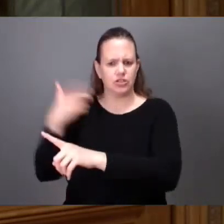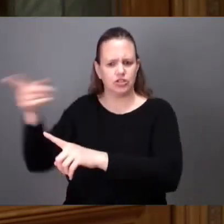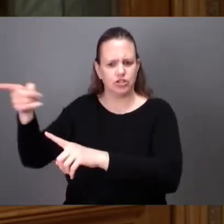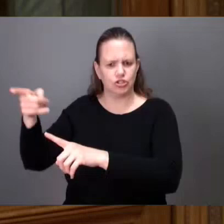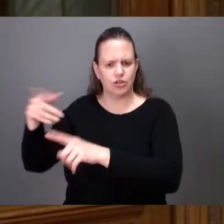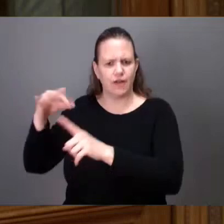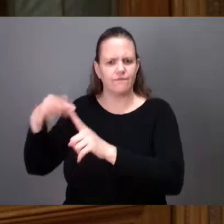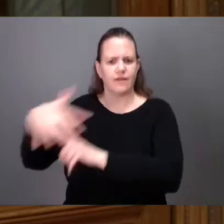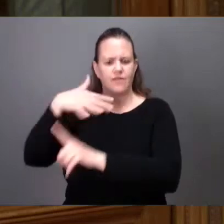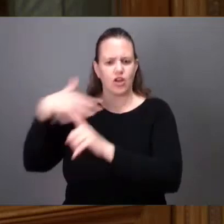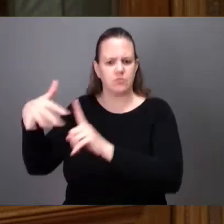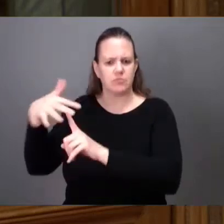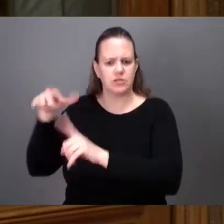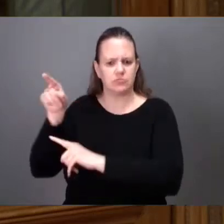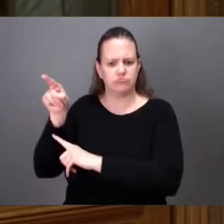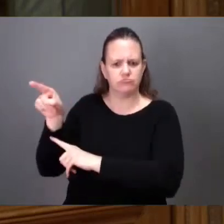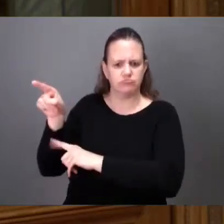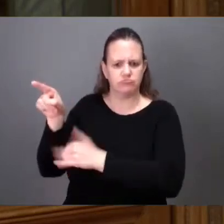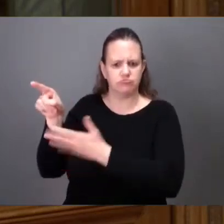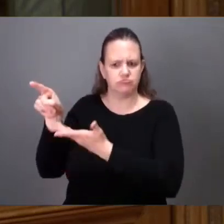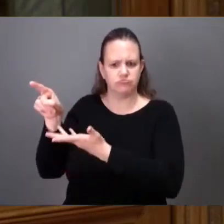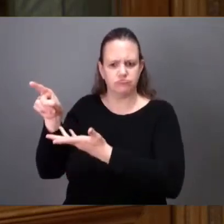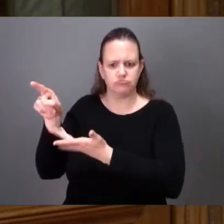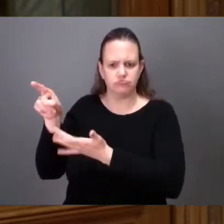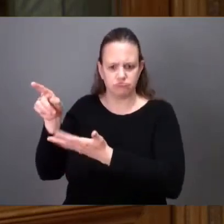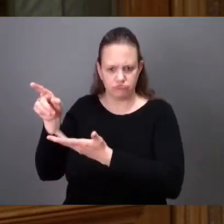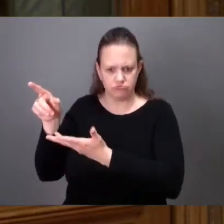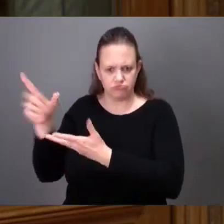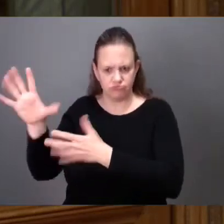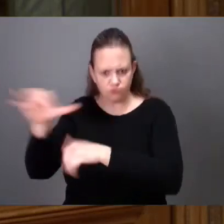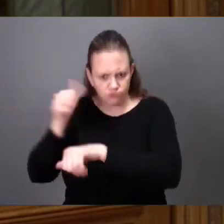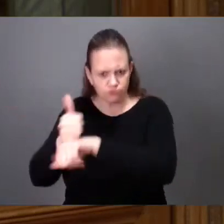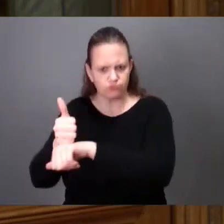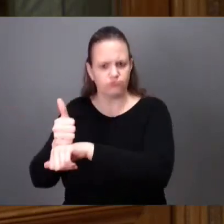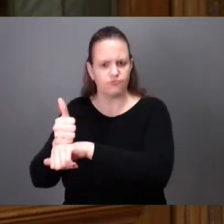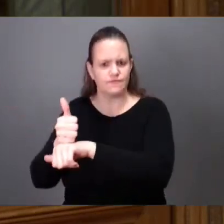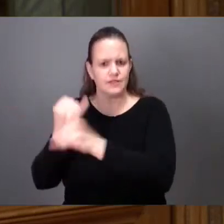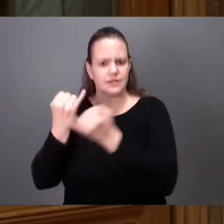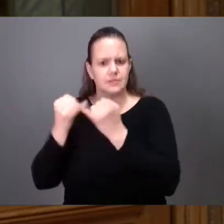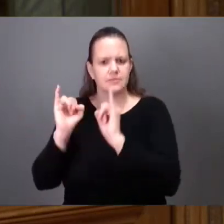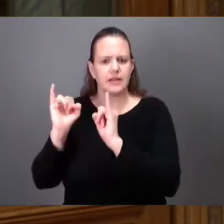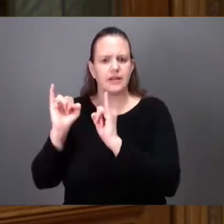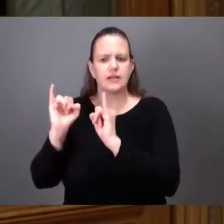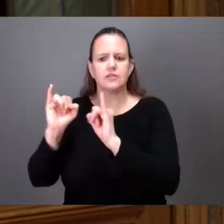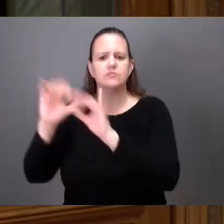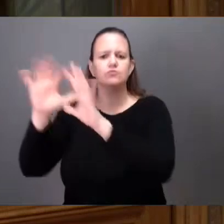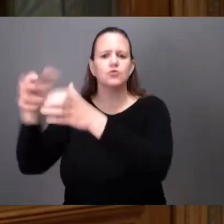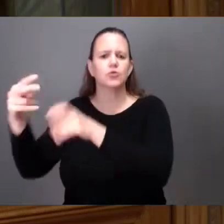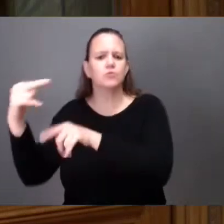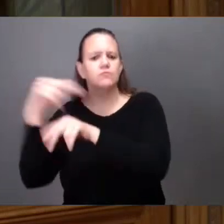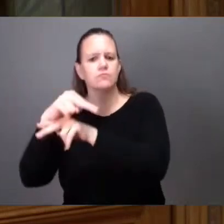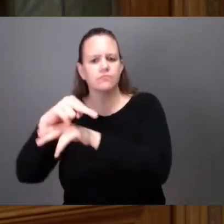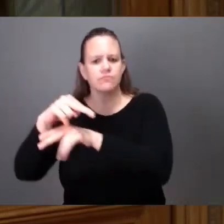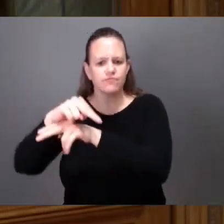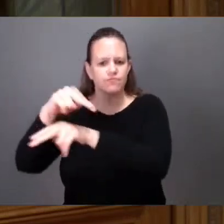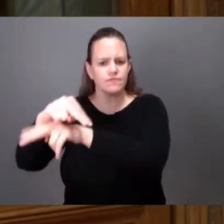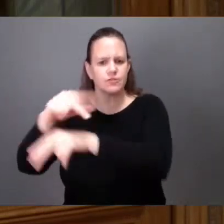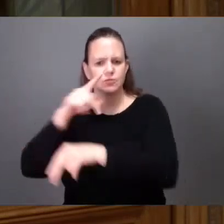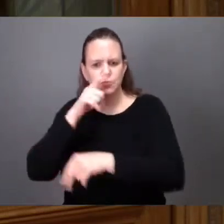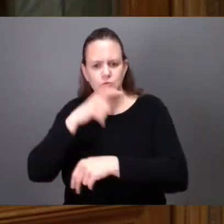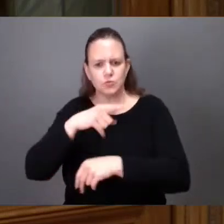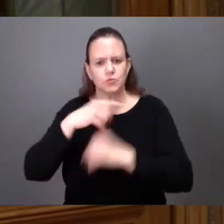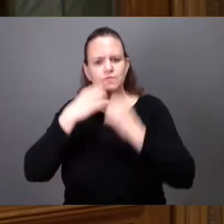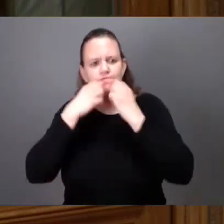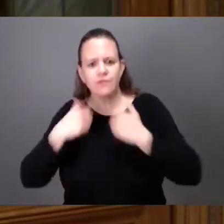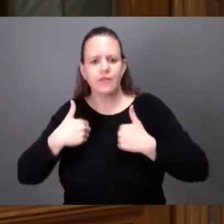to have independence in those investigations. When was the last time that we saw in this province an environmental